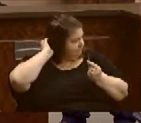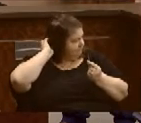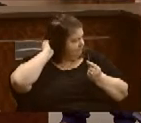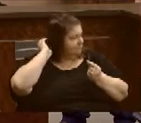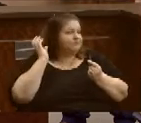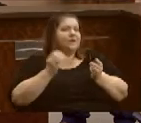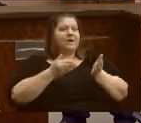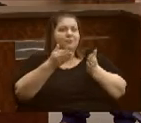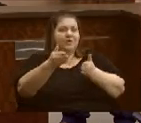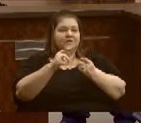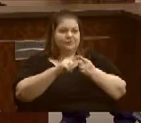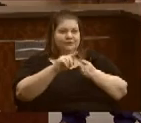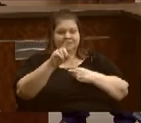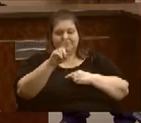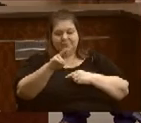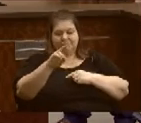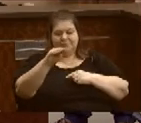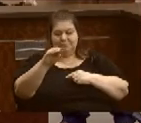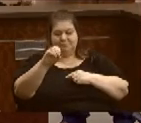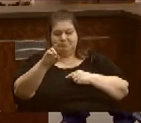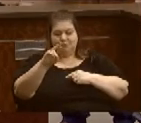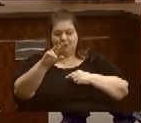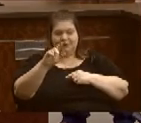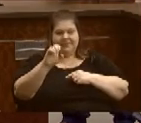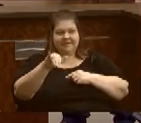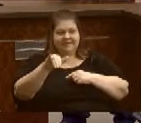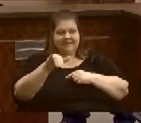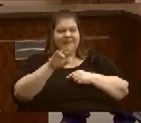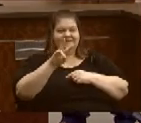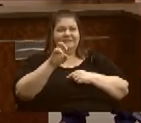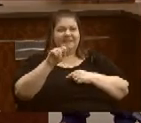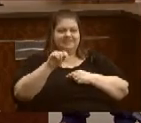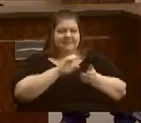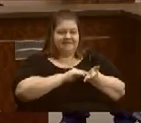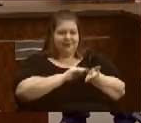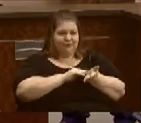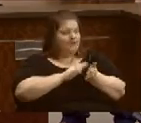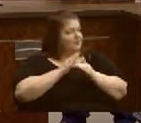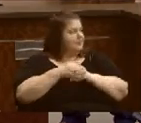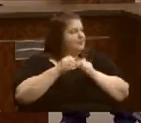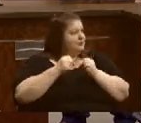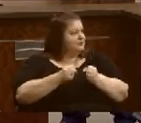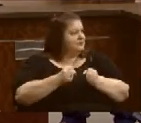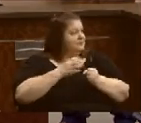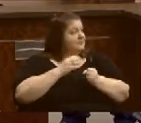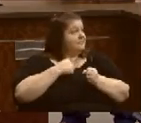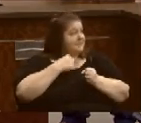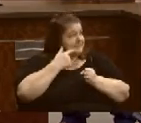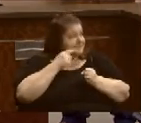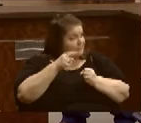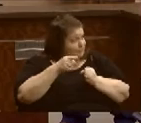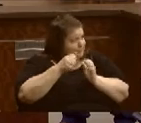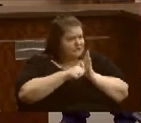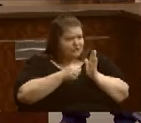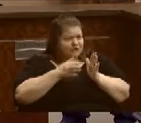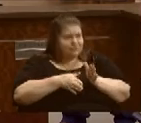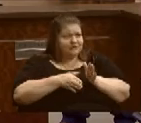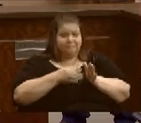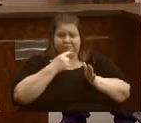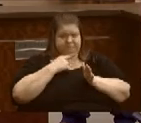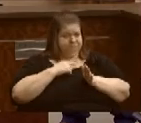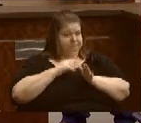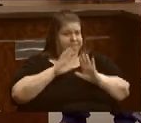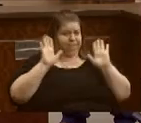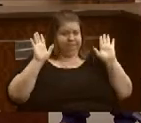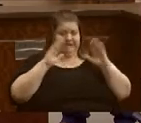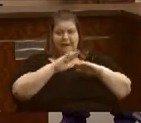over to Dr. Morley's, which is right across the street. And I said, aren't you a surgeon and be able to? No, I don't fool with